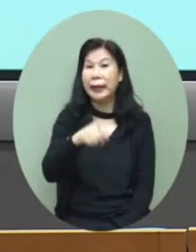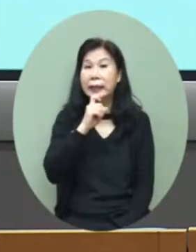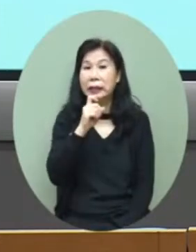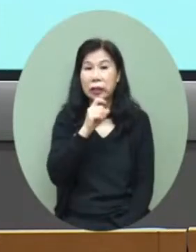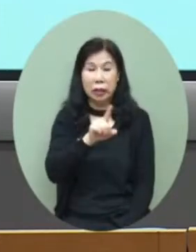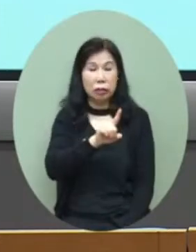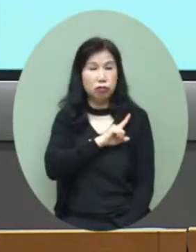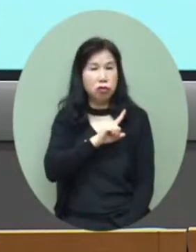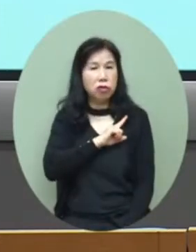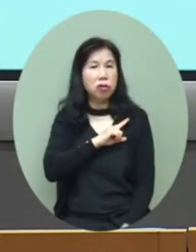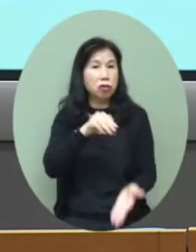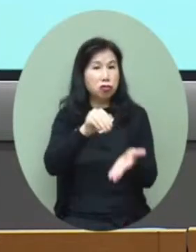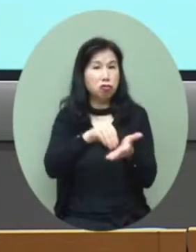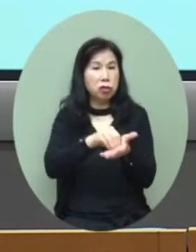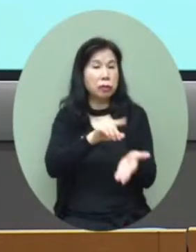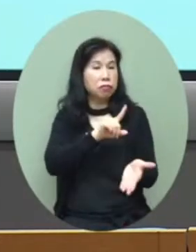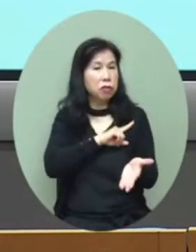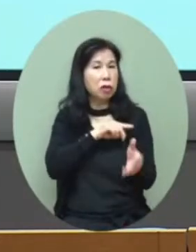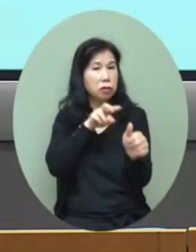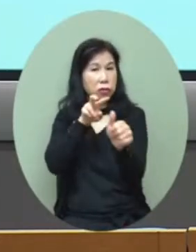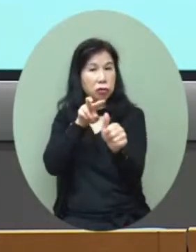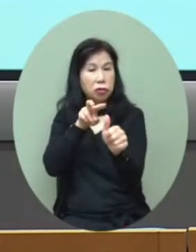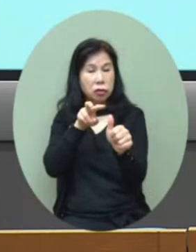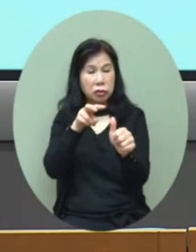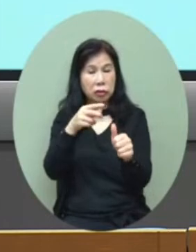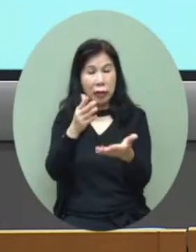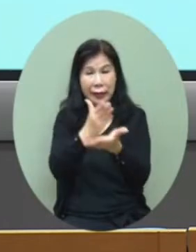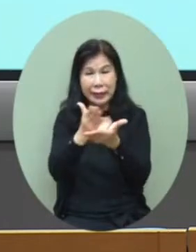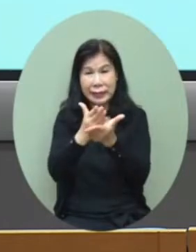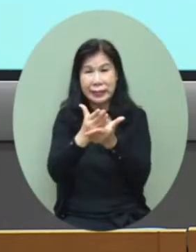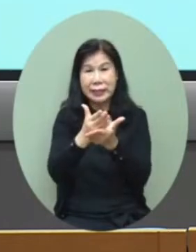On RAT, that is a test